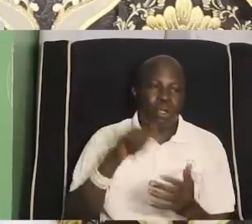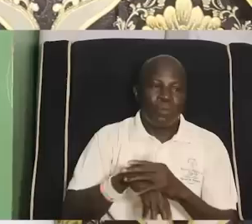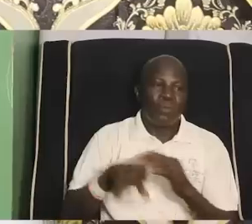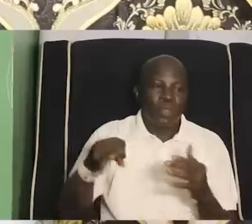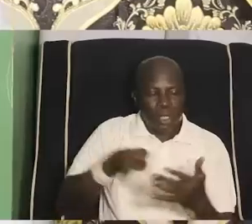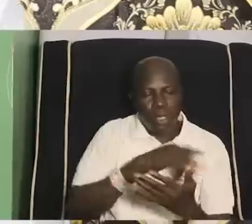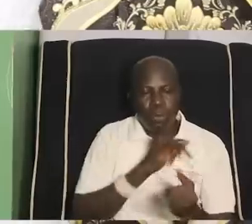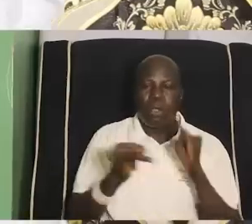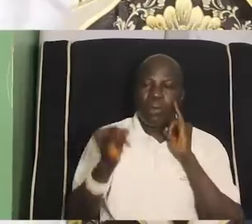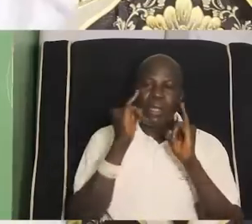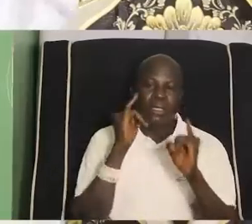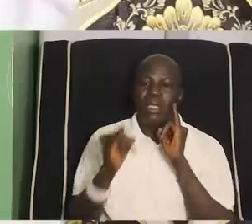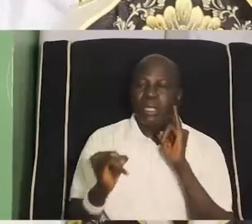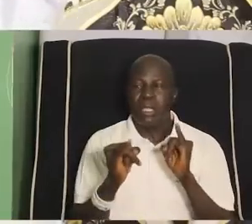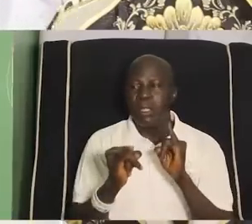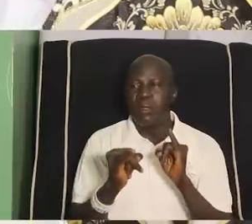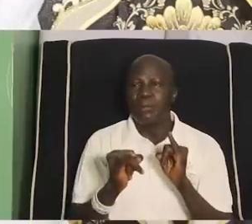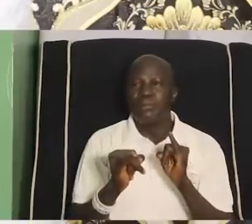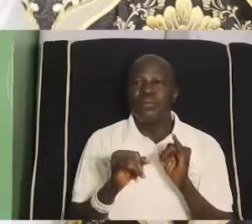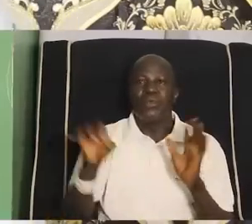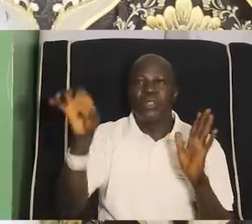where is I? In the book of Isaiah,